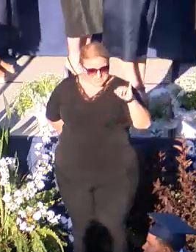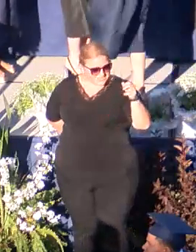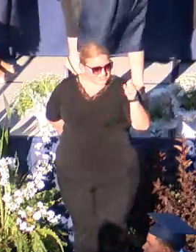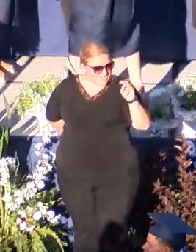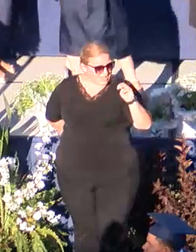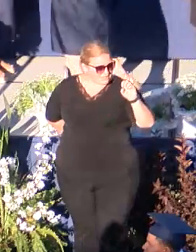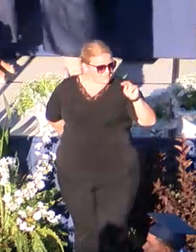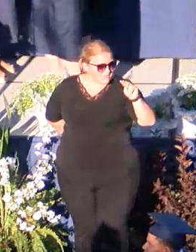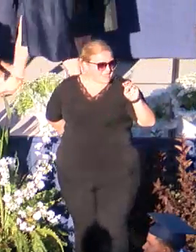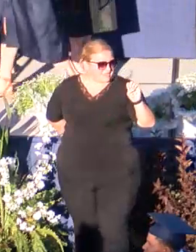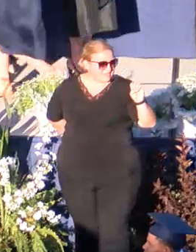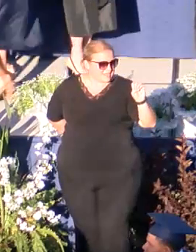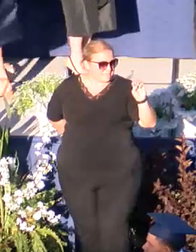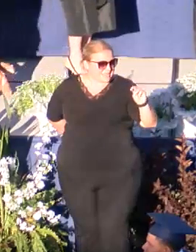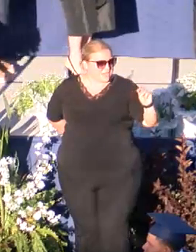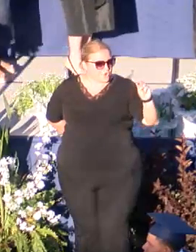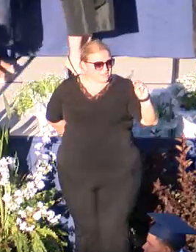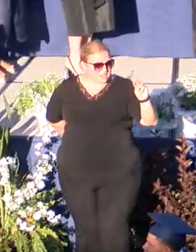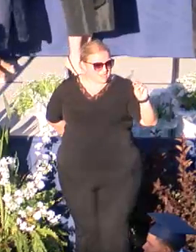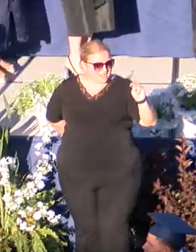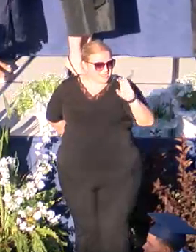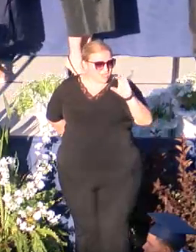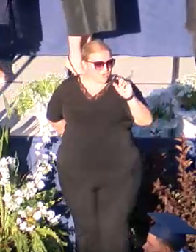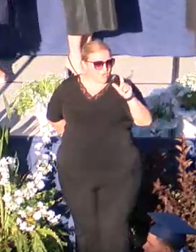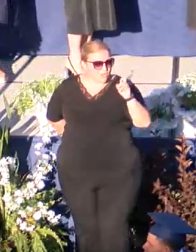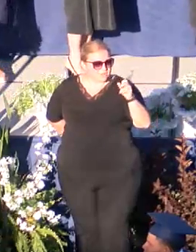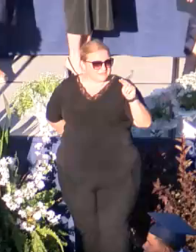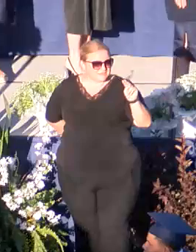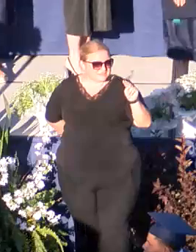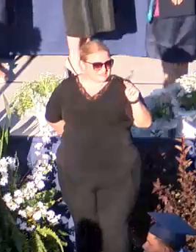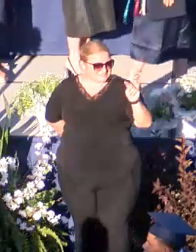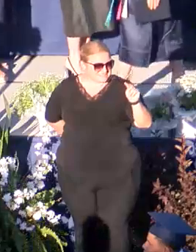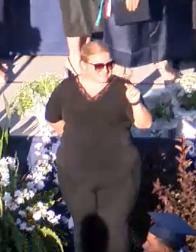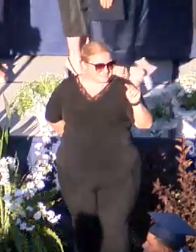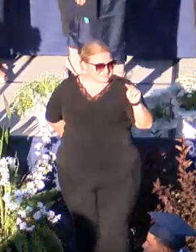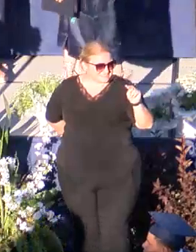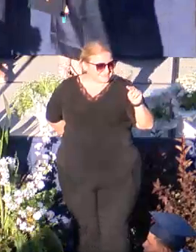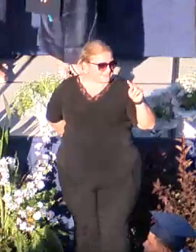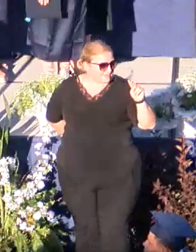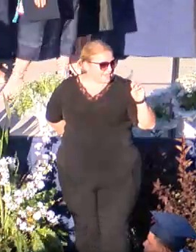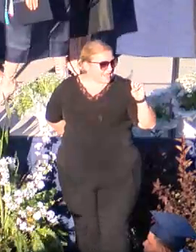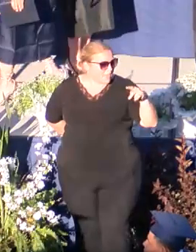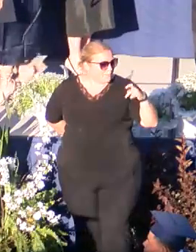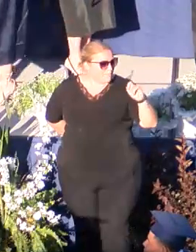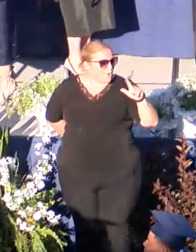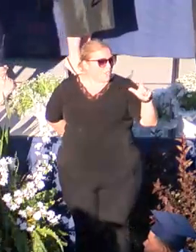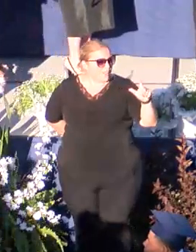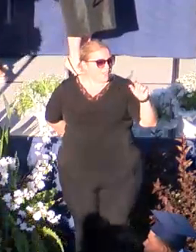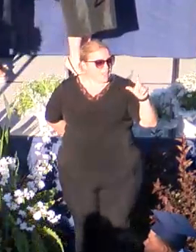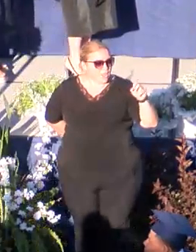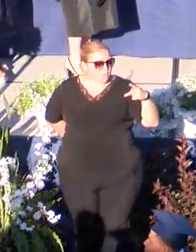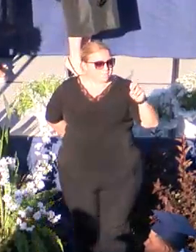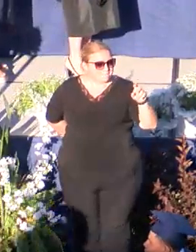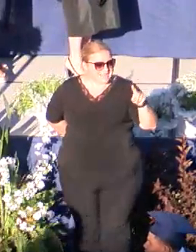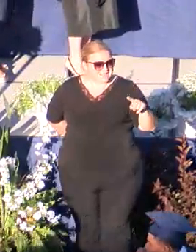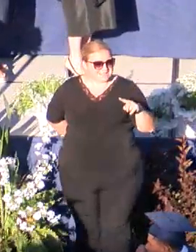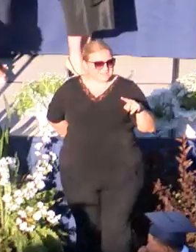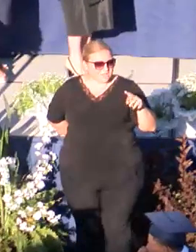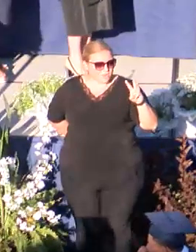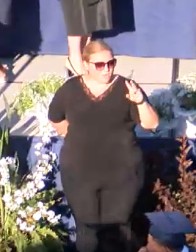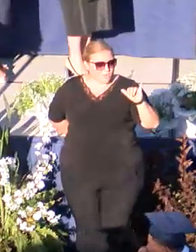Alicala Mendoza. Colton Orchard. Nicole Lopez.